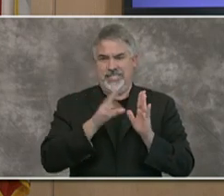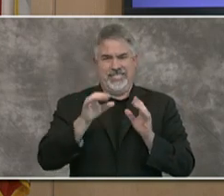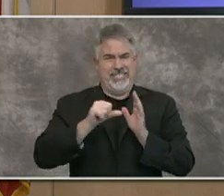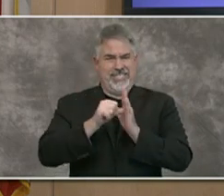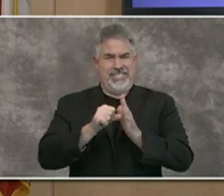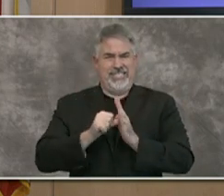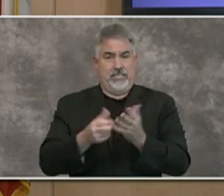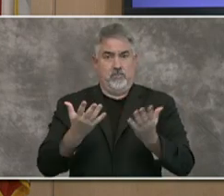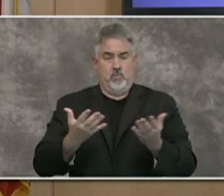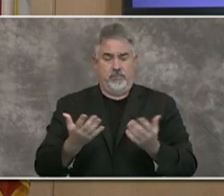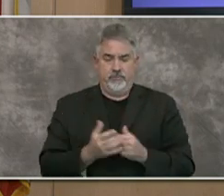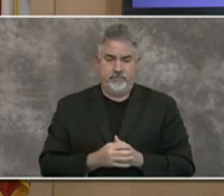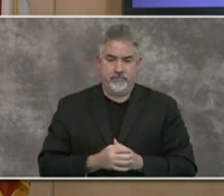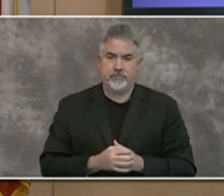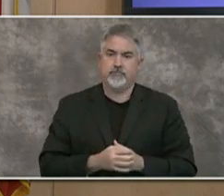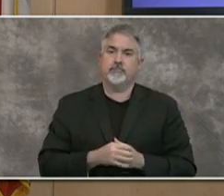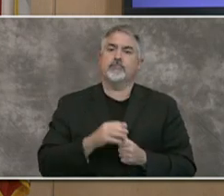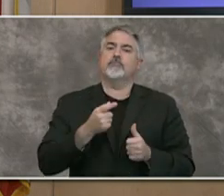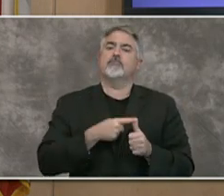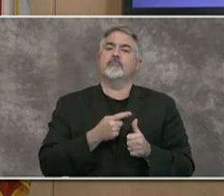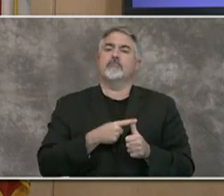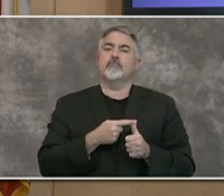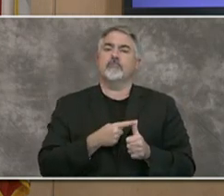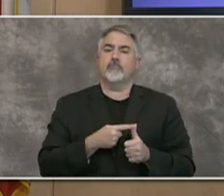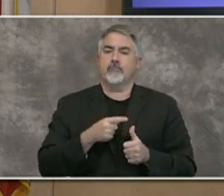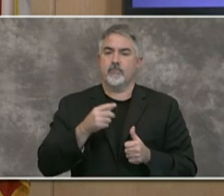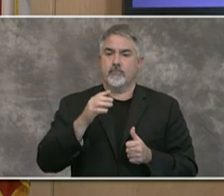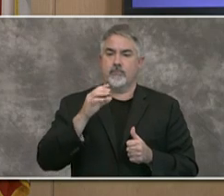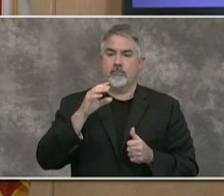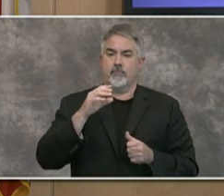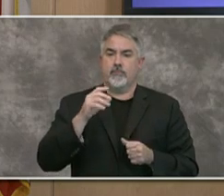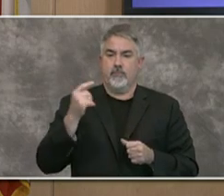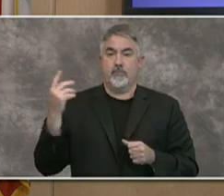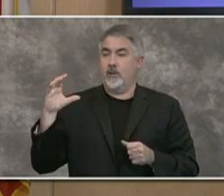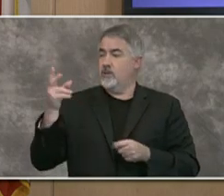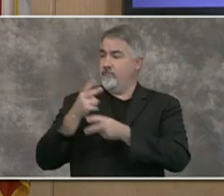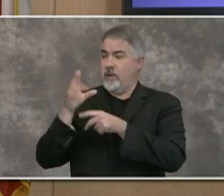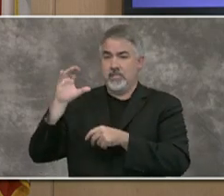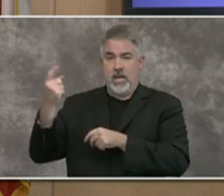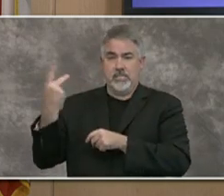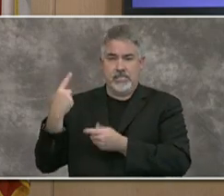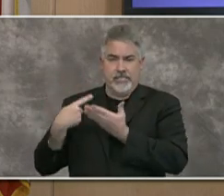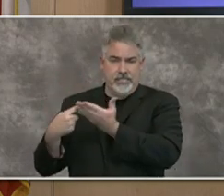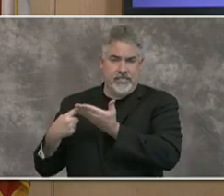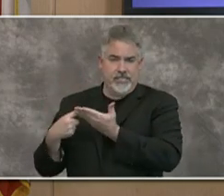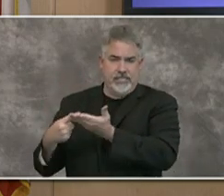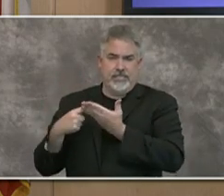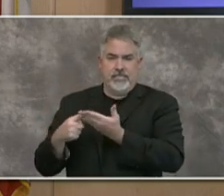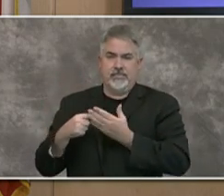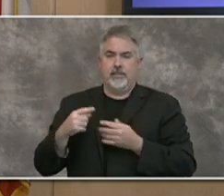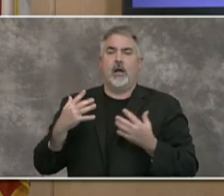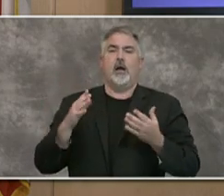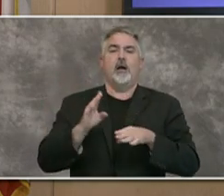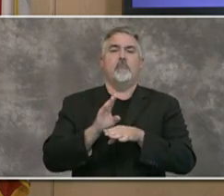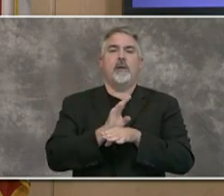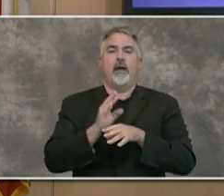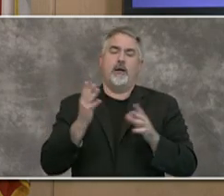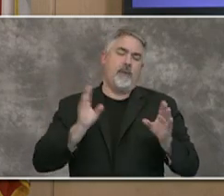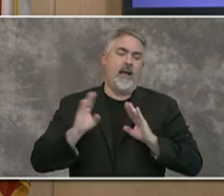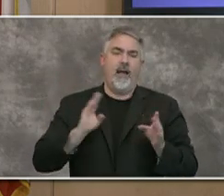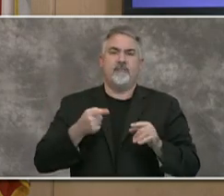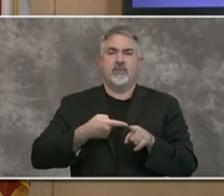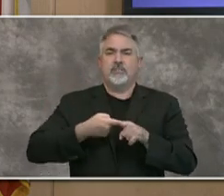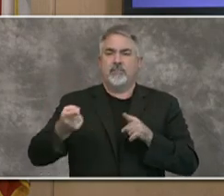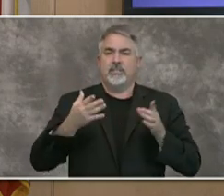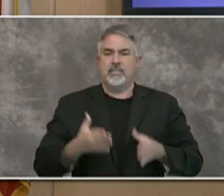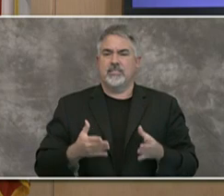The first is in coordination with Supervisor Cox. He and I will be bringing forward a behavioral health impact fund. This is a